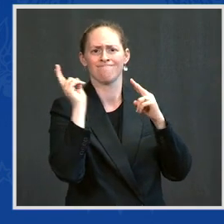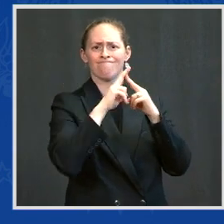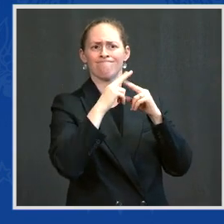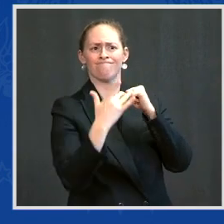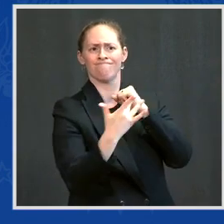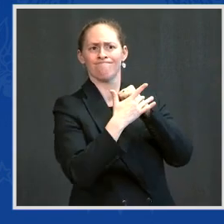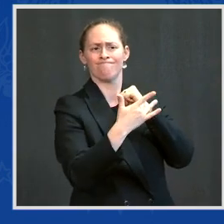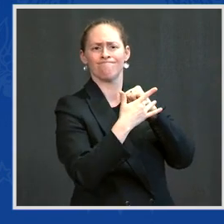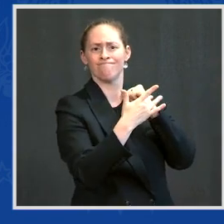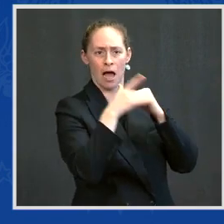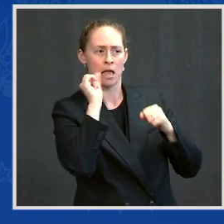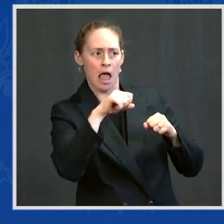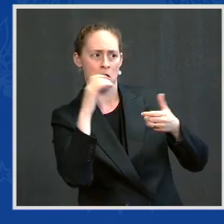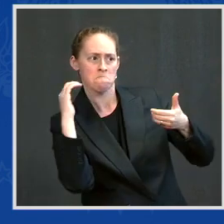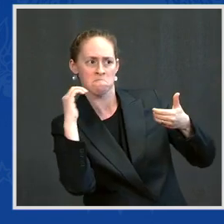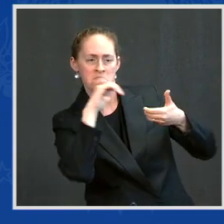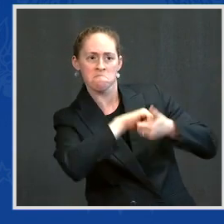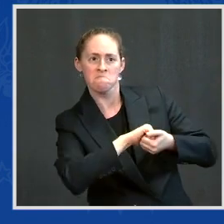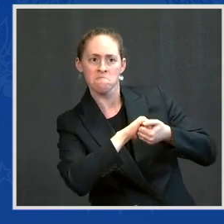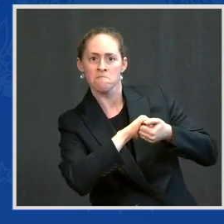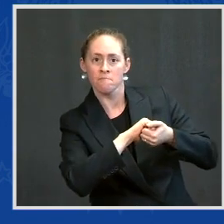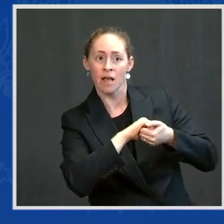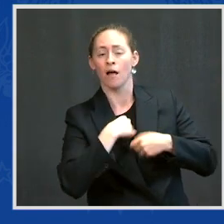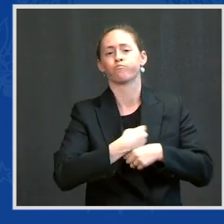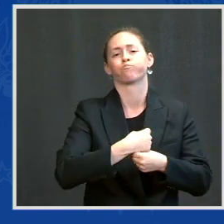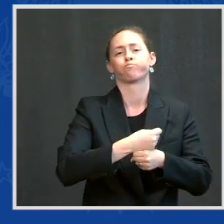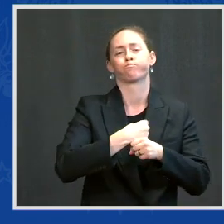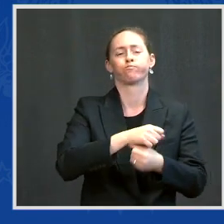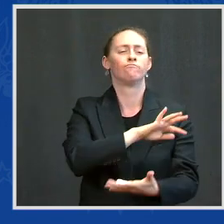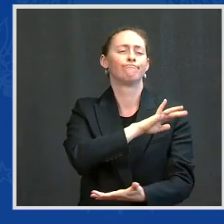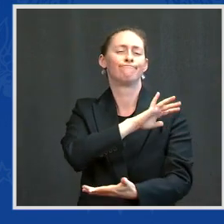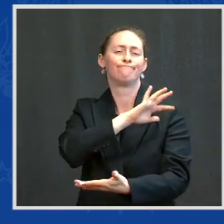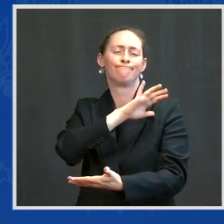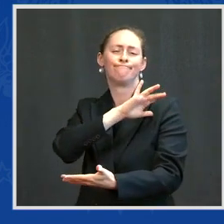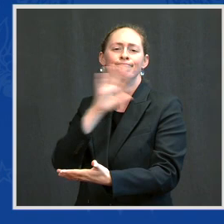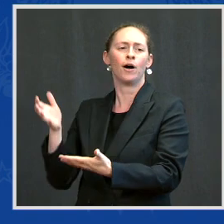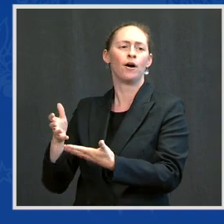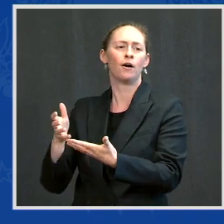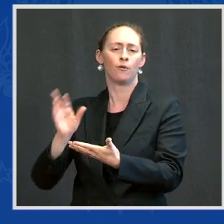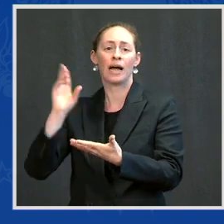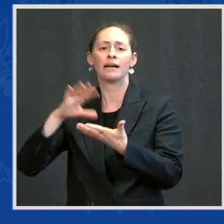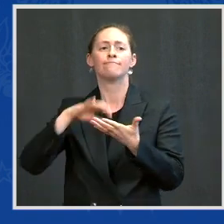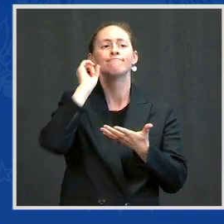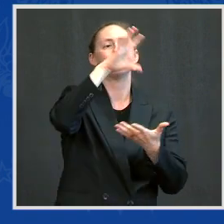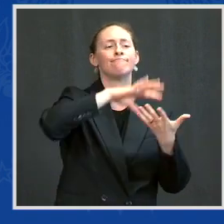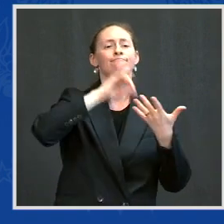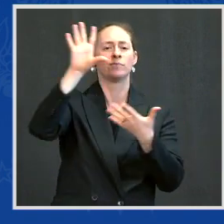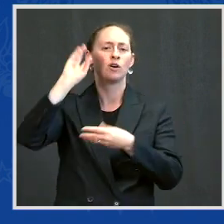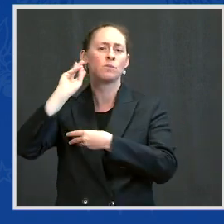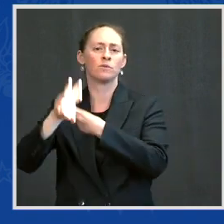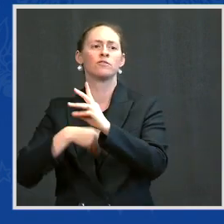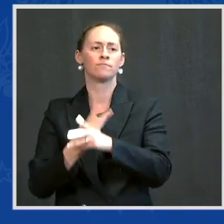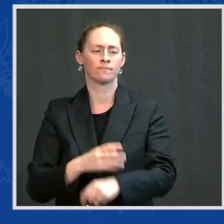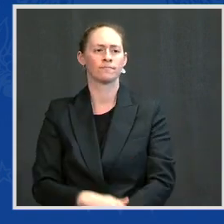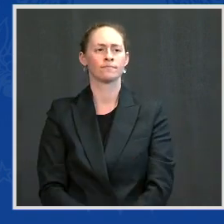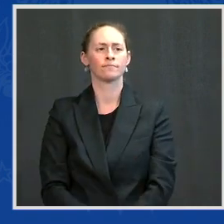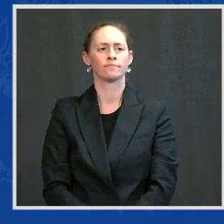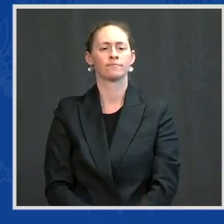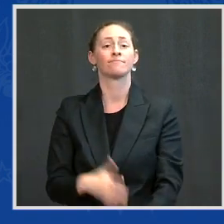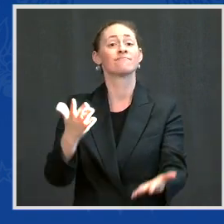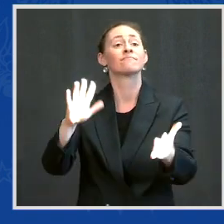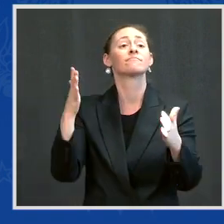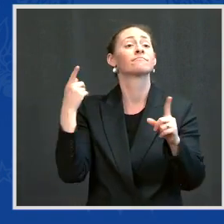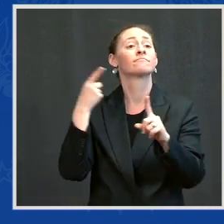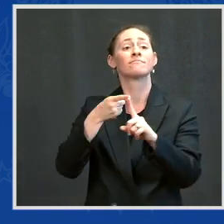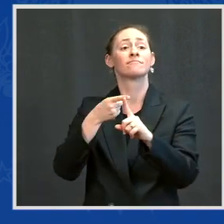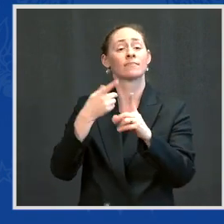company will be able to make significant numbers of vaccines for themselves. And lastly, it is my hope and expectation, I cannot